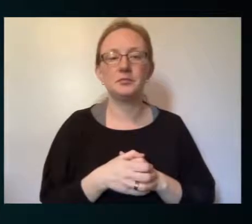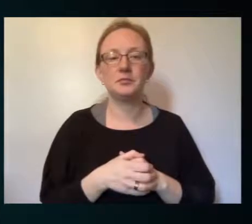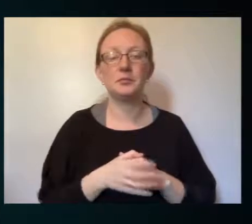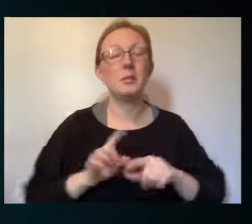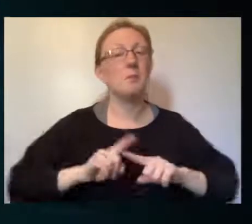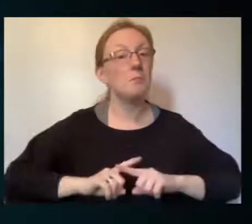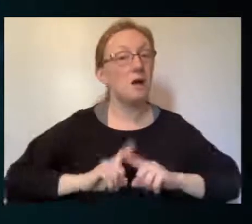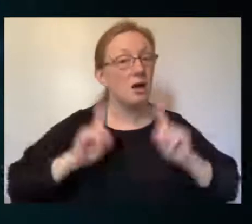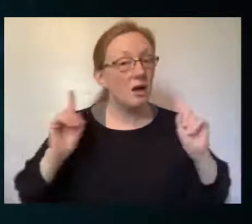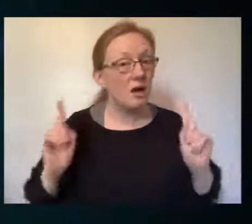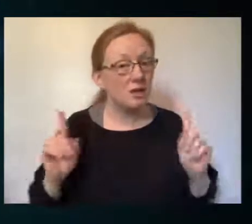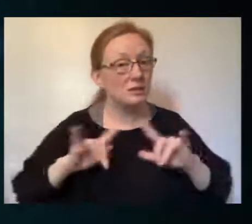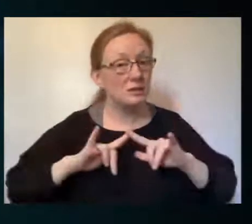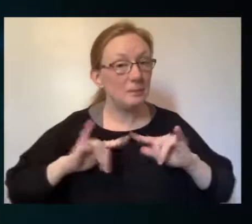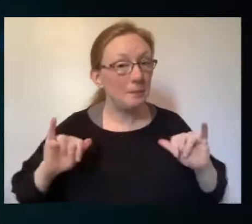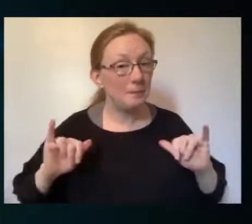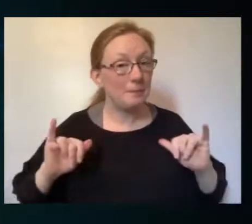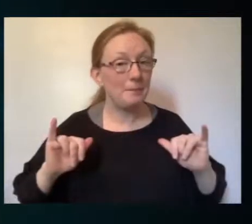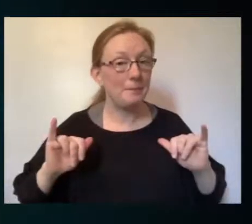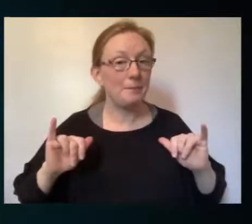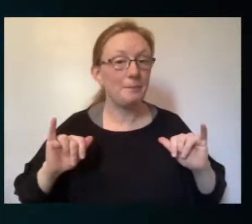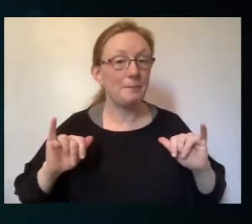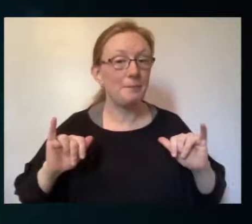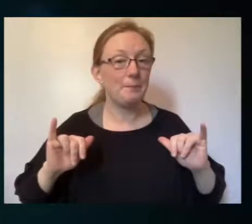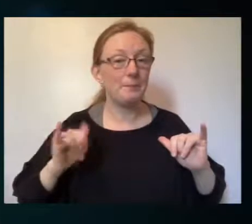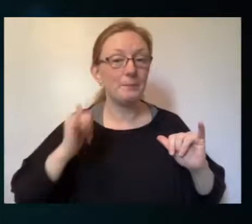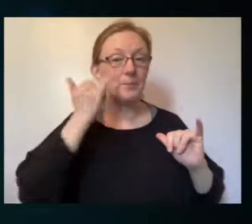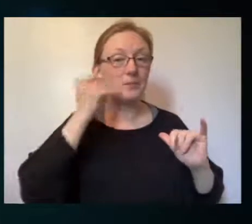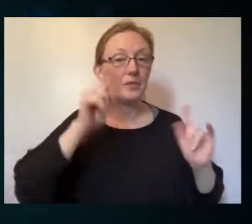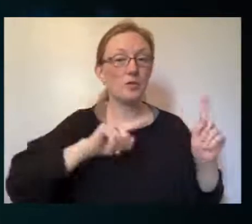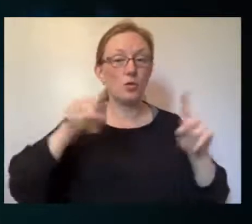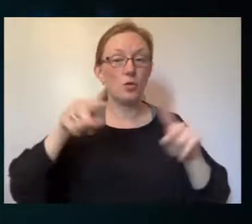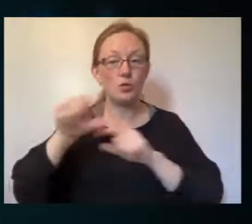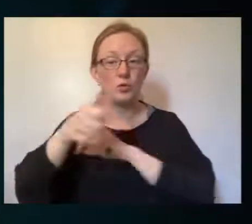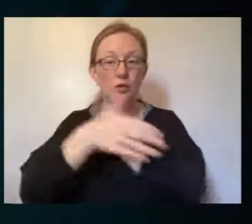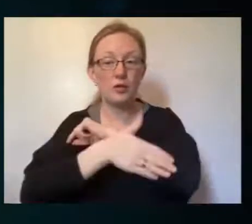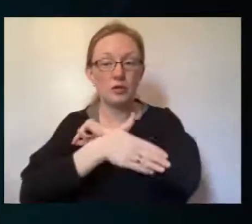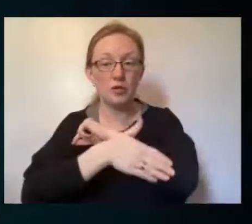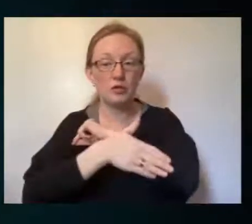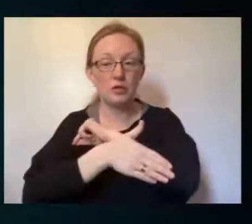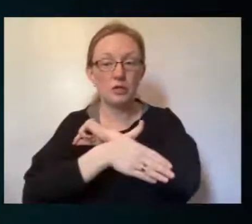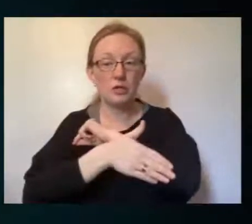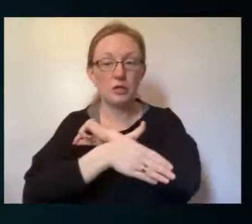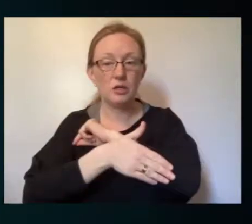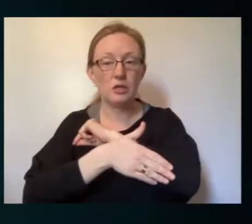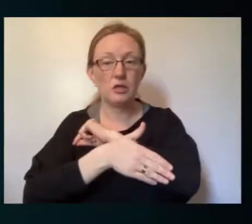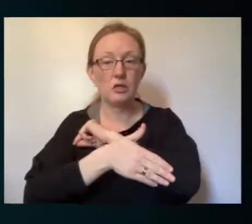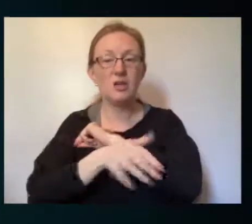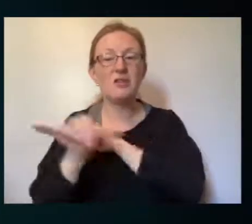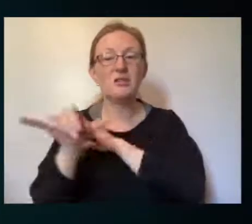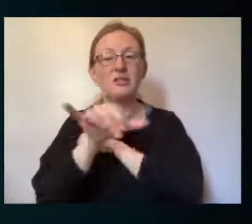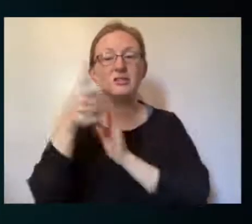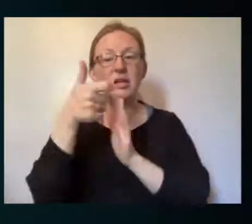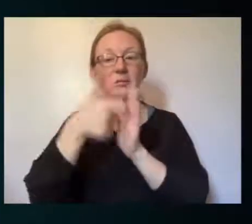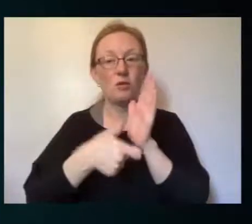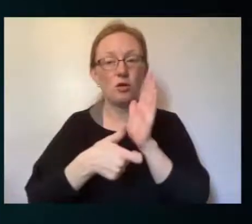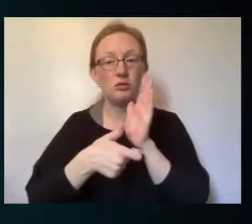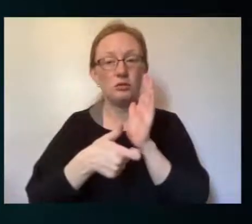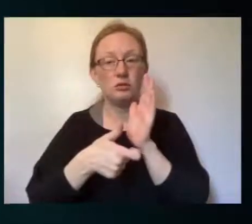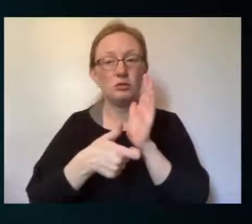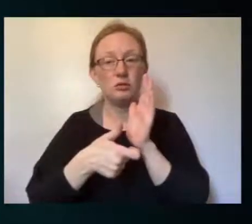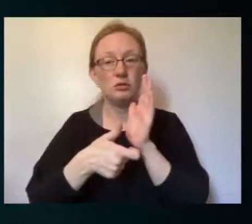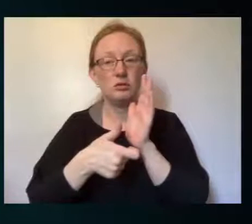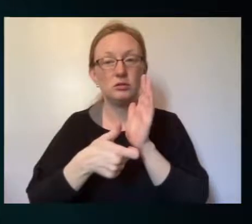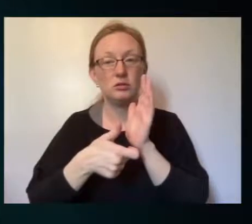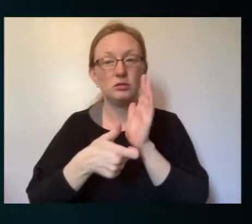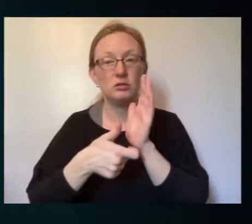But at the same time, if you go to other countries, there are still the same sort of cost you get. It's